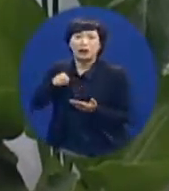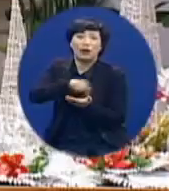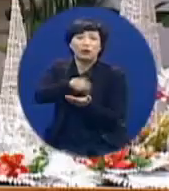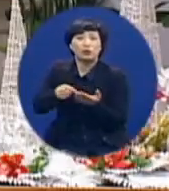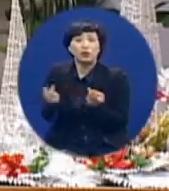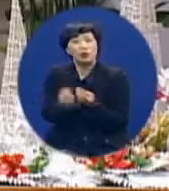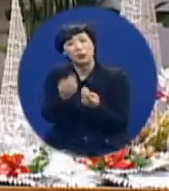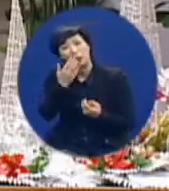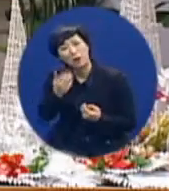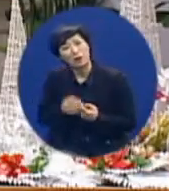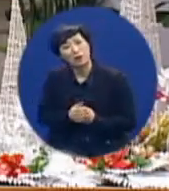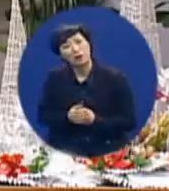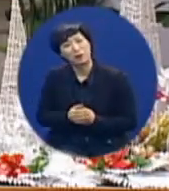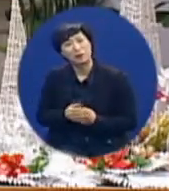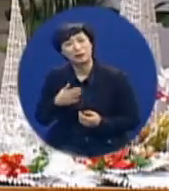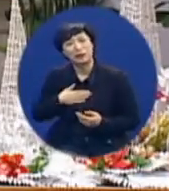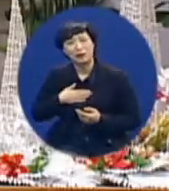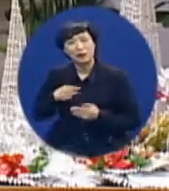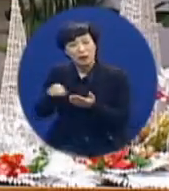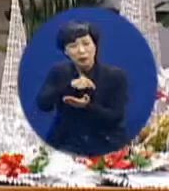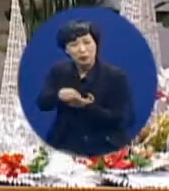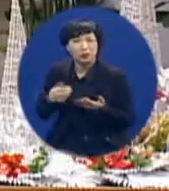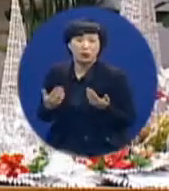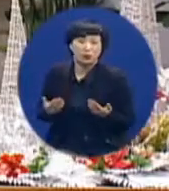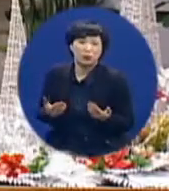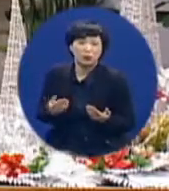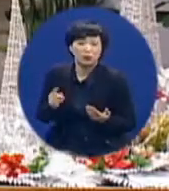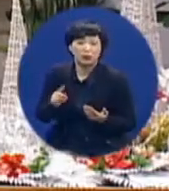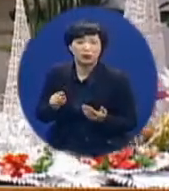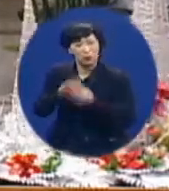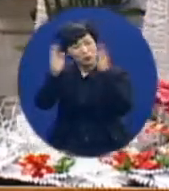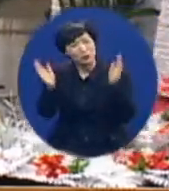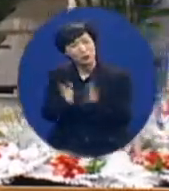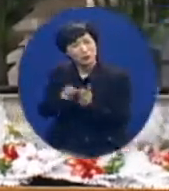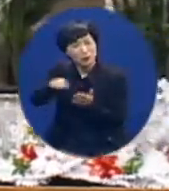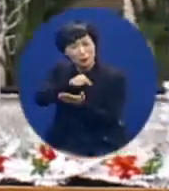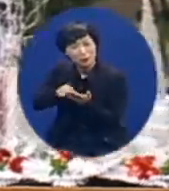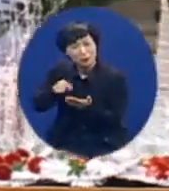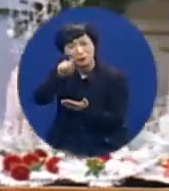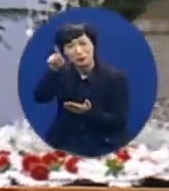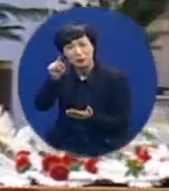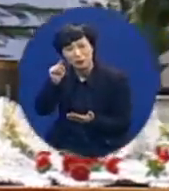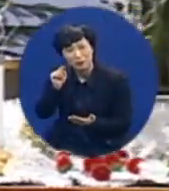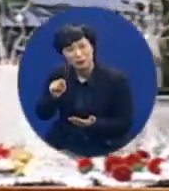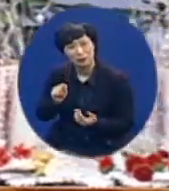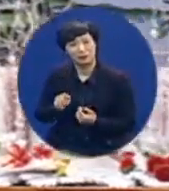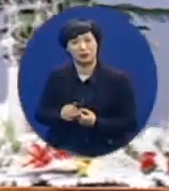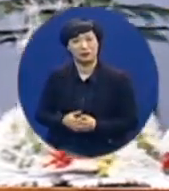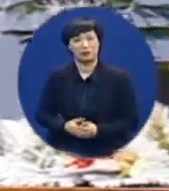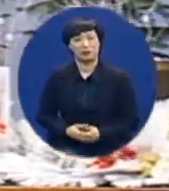can I give him? How shall I repay his grace?